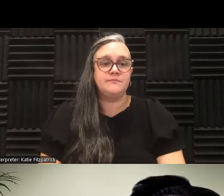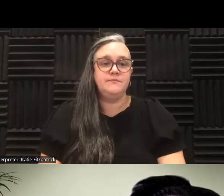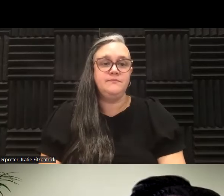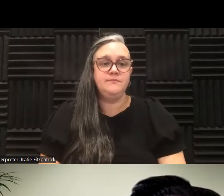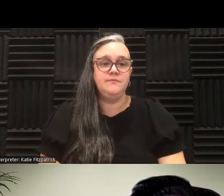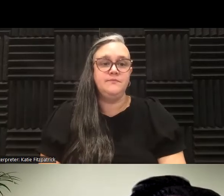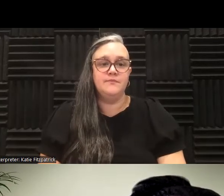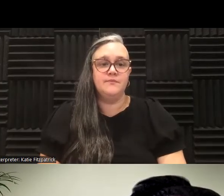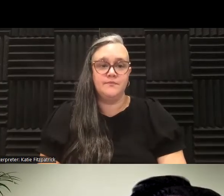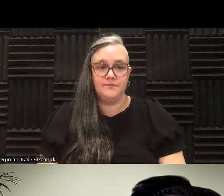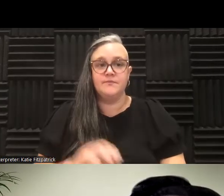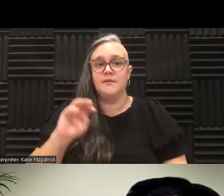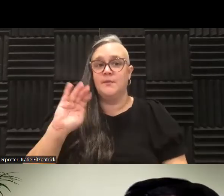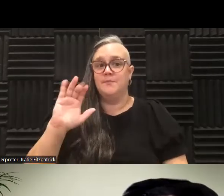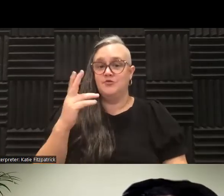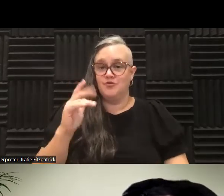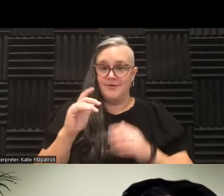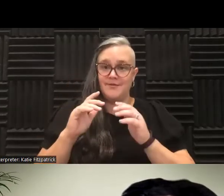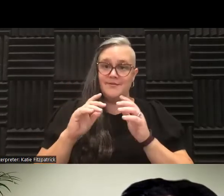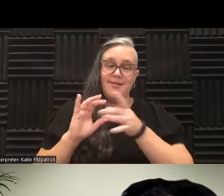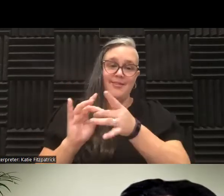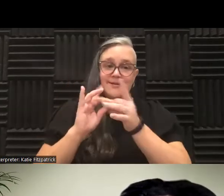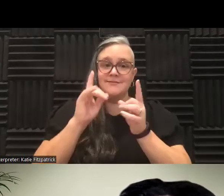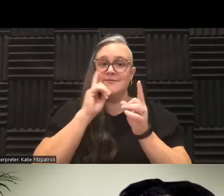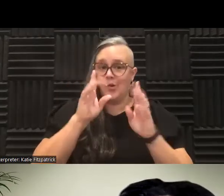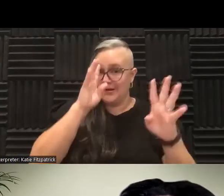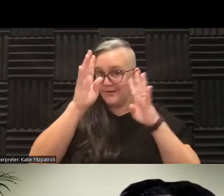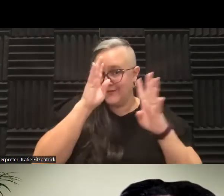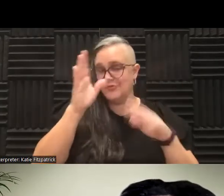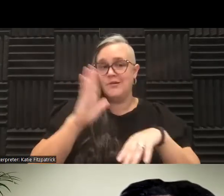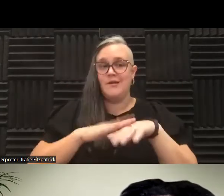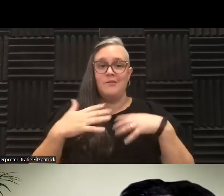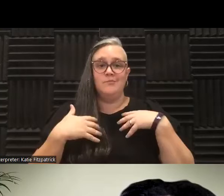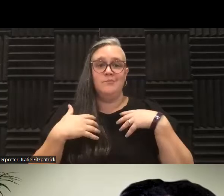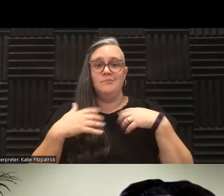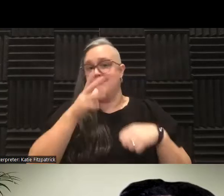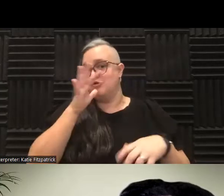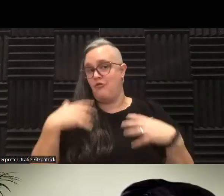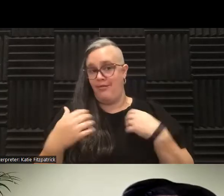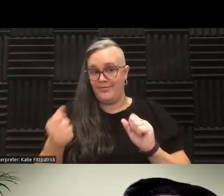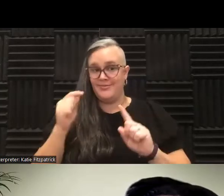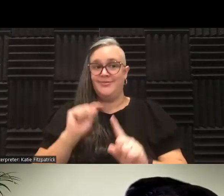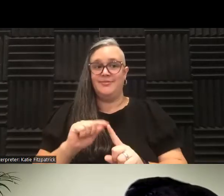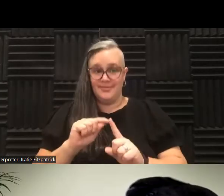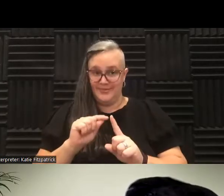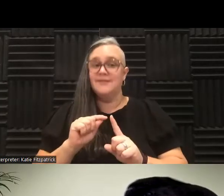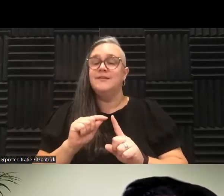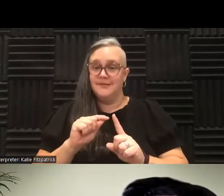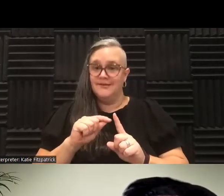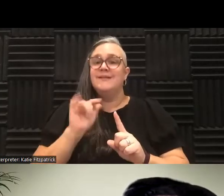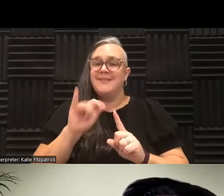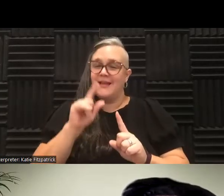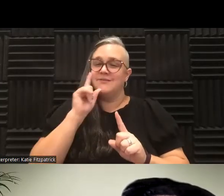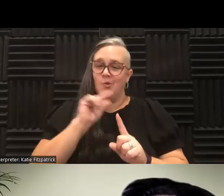We have the Michigan Alliance for Innovation in Maternal Health. And so this is a quality improvement initiative